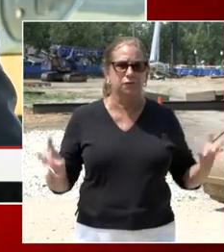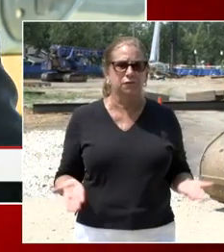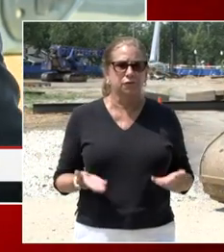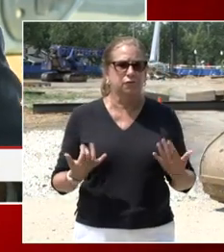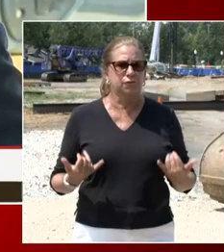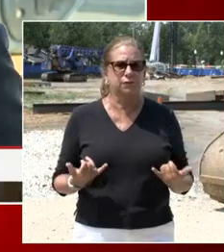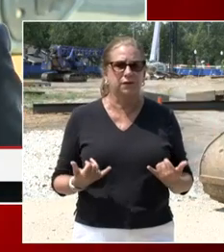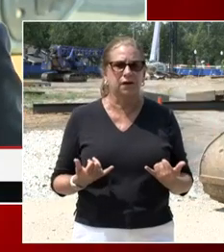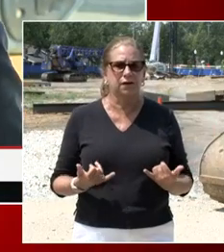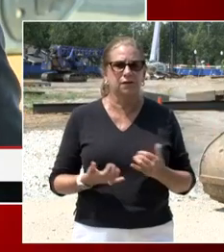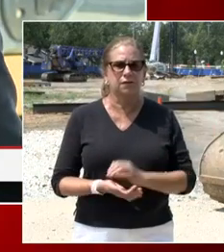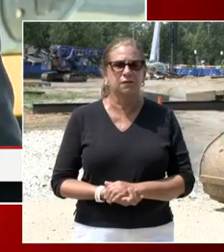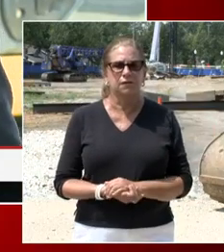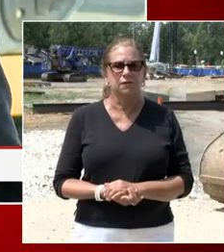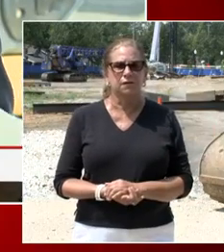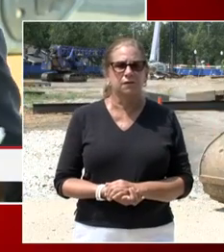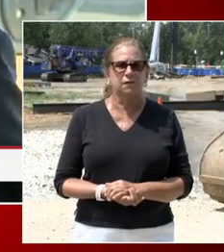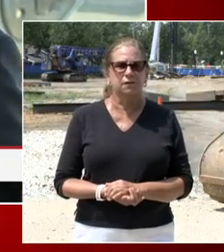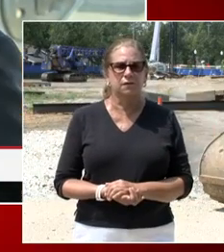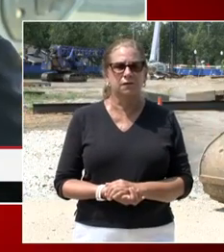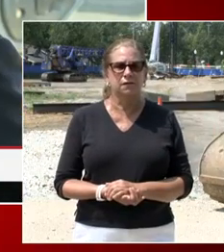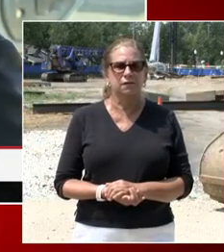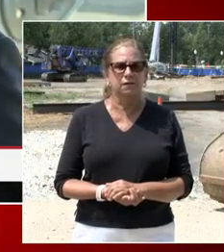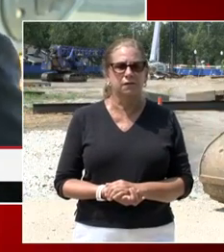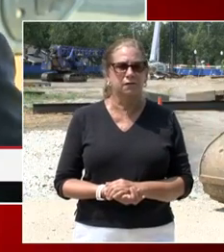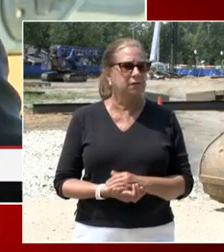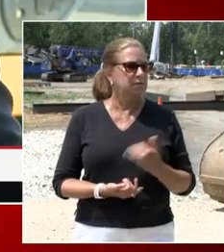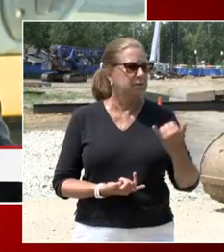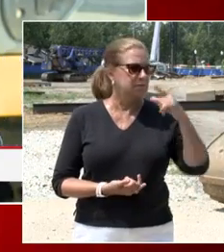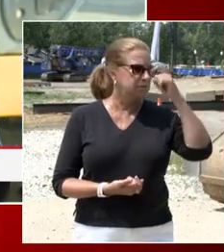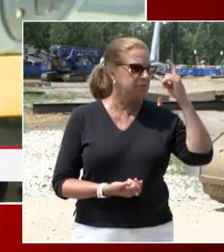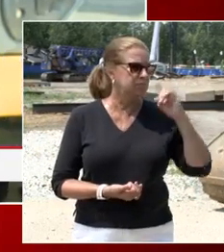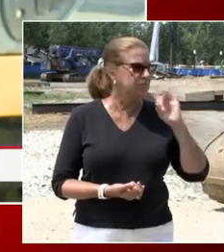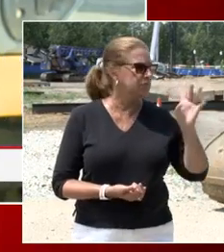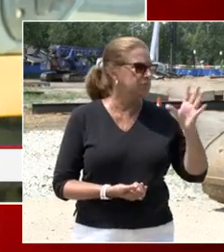and of course, this is Washington in the summer. Deputy Mayor.